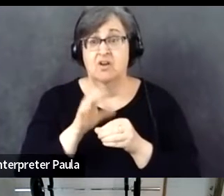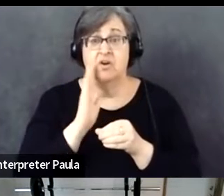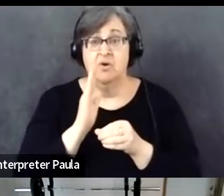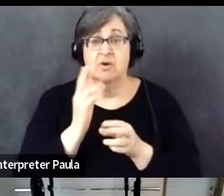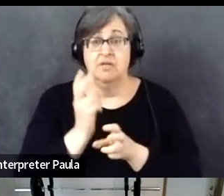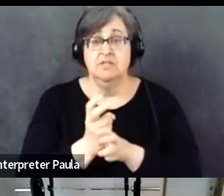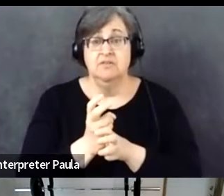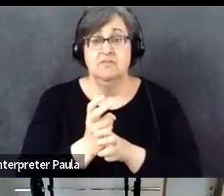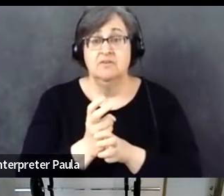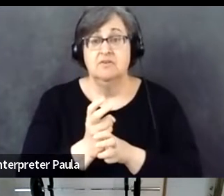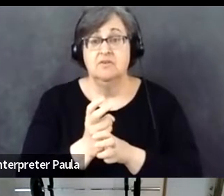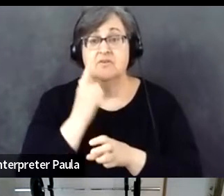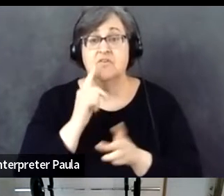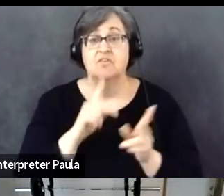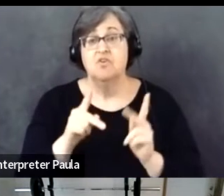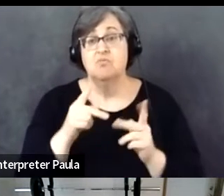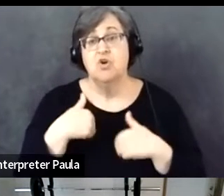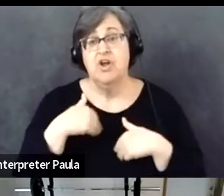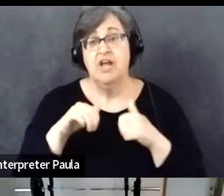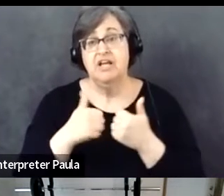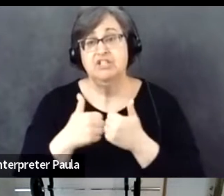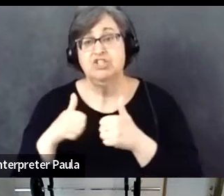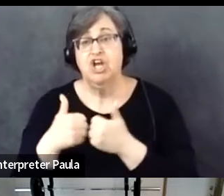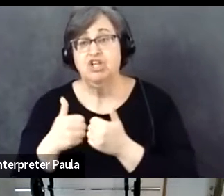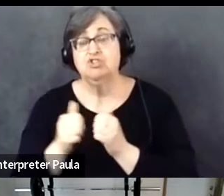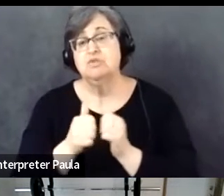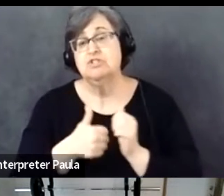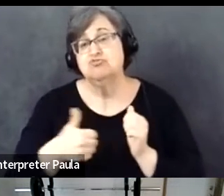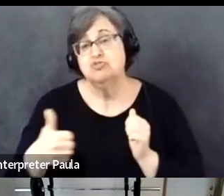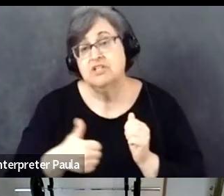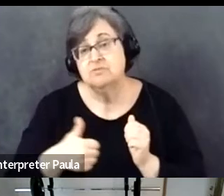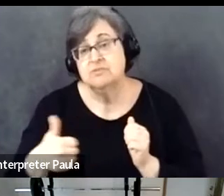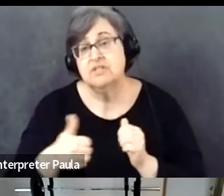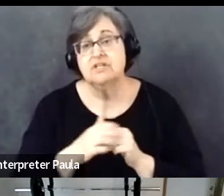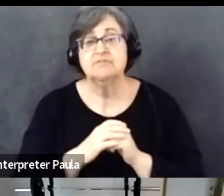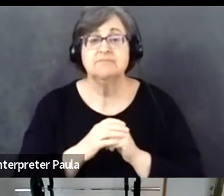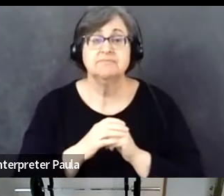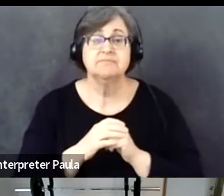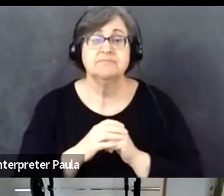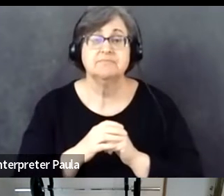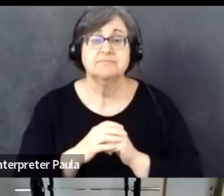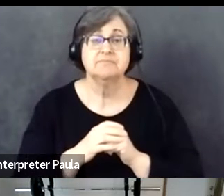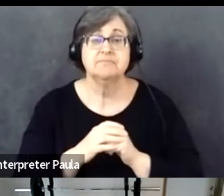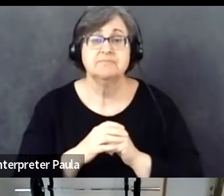for people that have challenges with transportation and